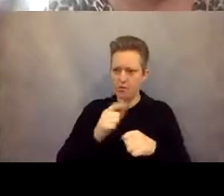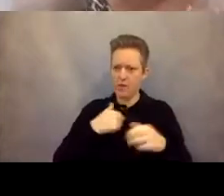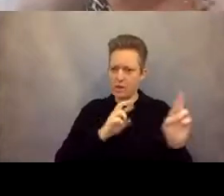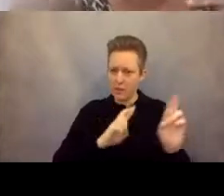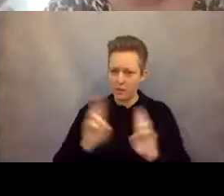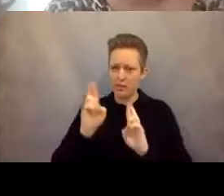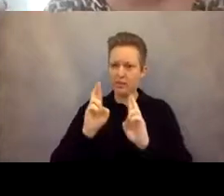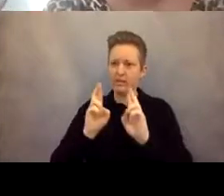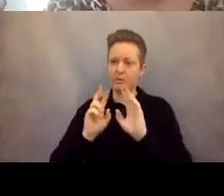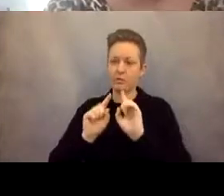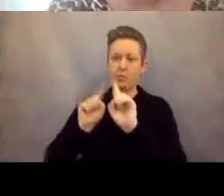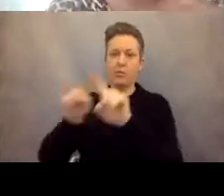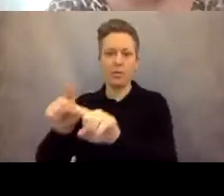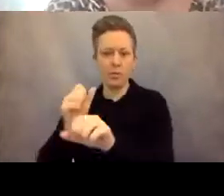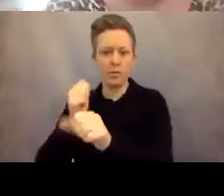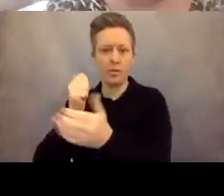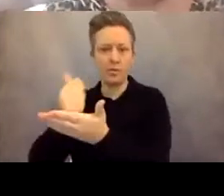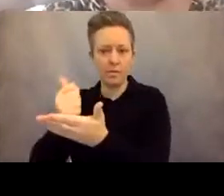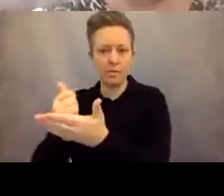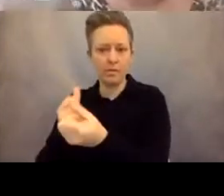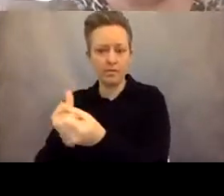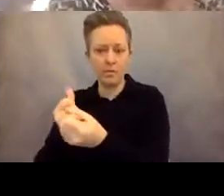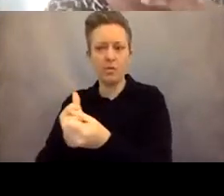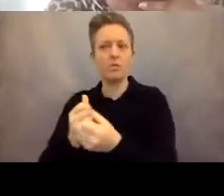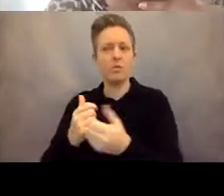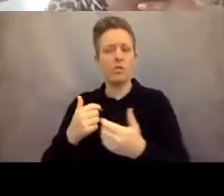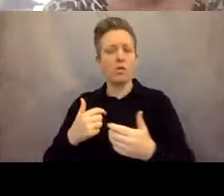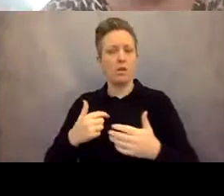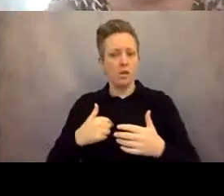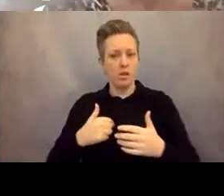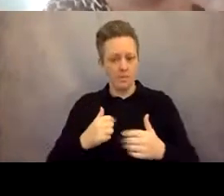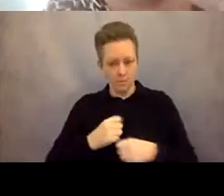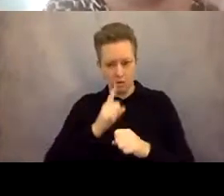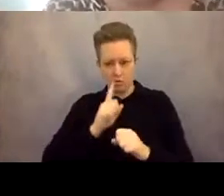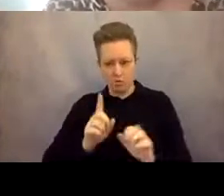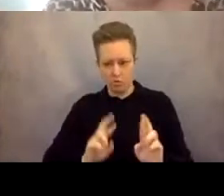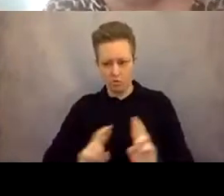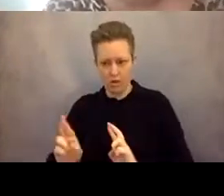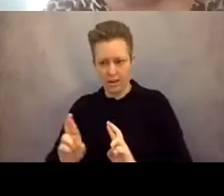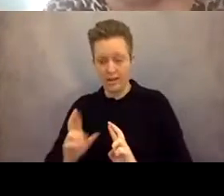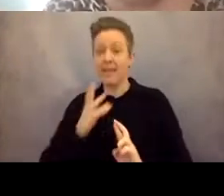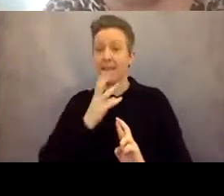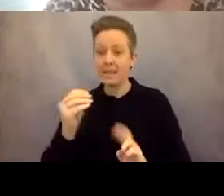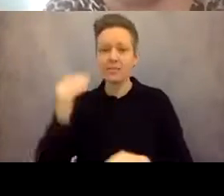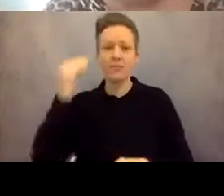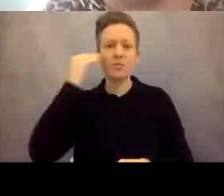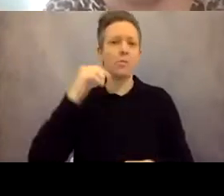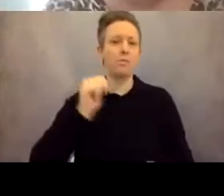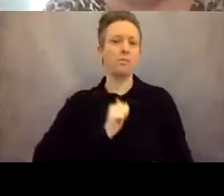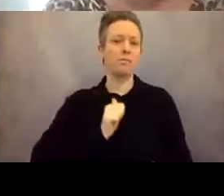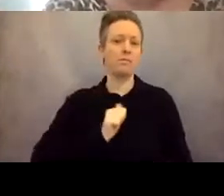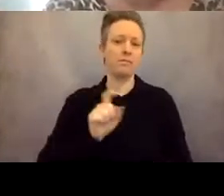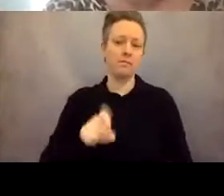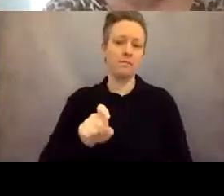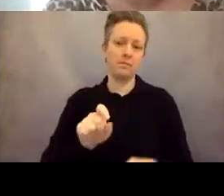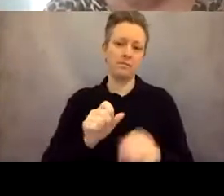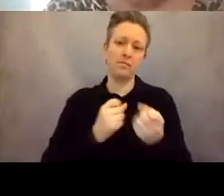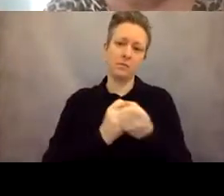also know that I need additional support. So who can be from my team with me, or who can even sit in with us in